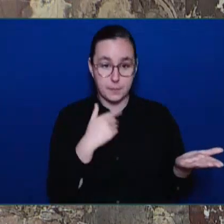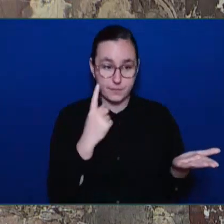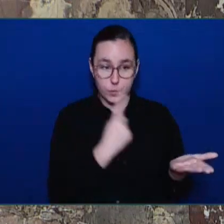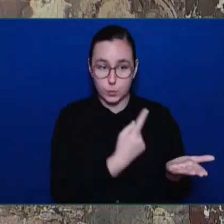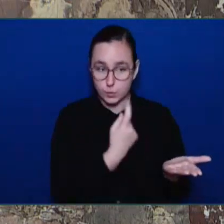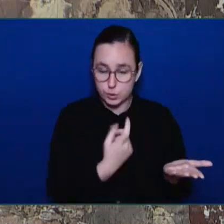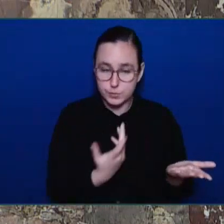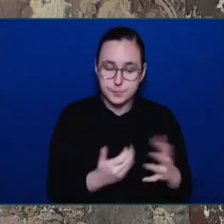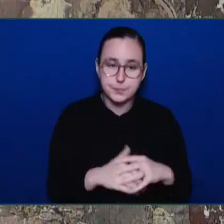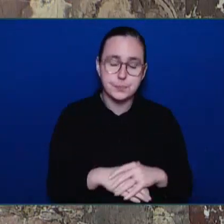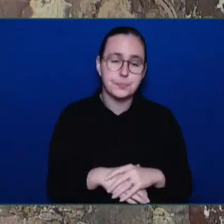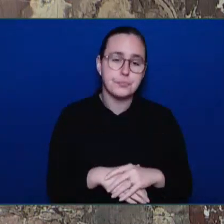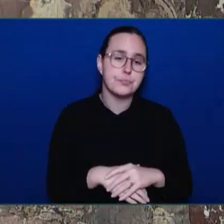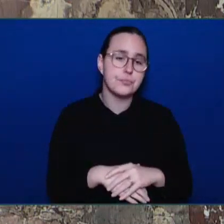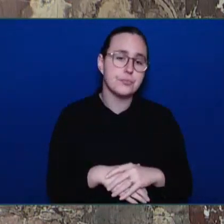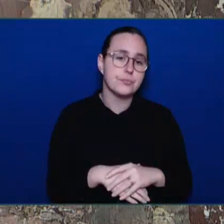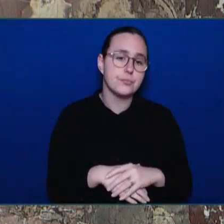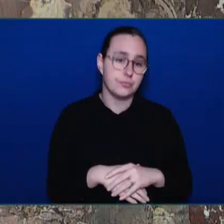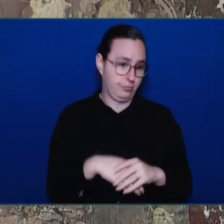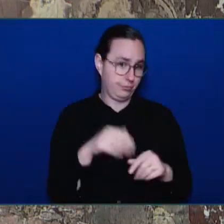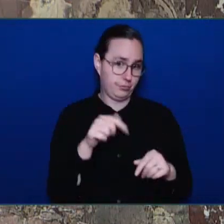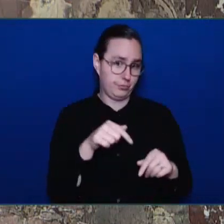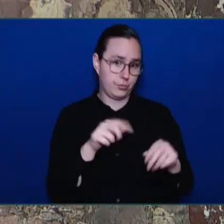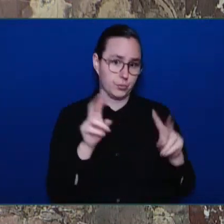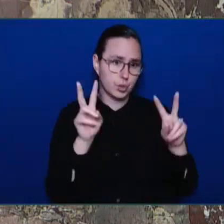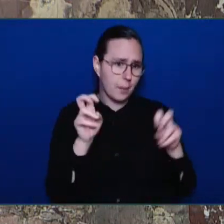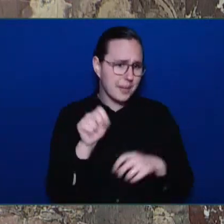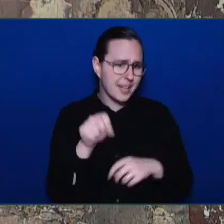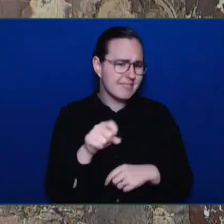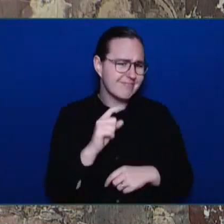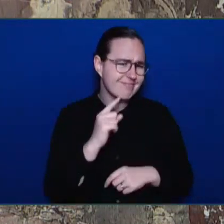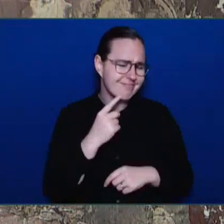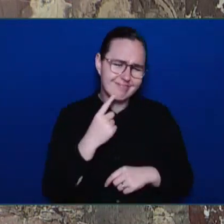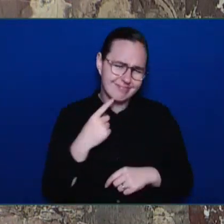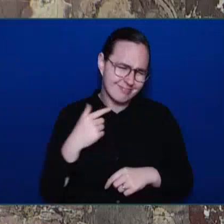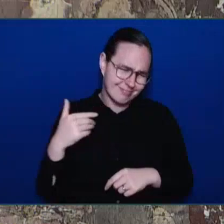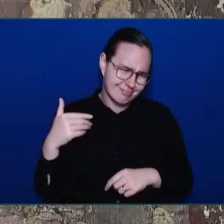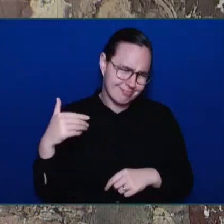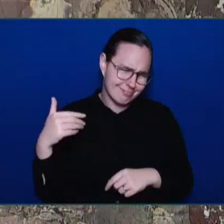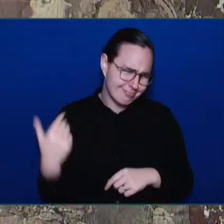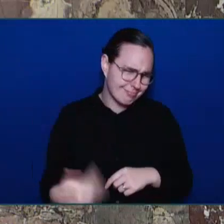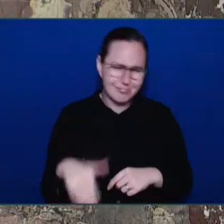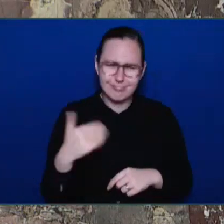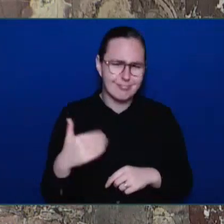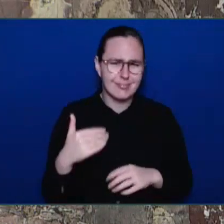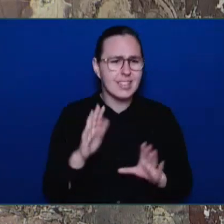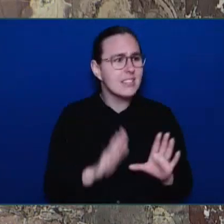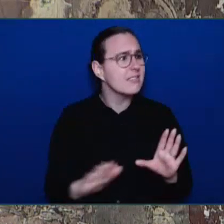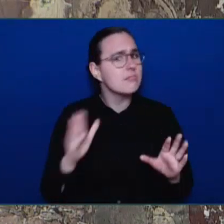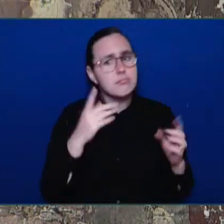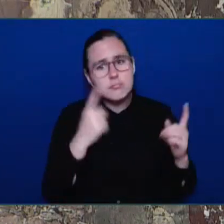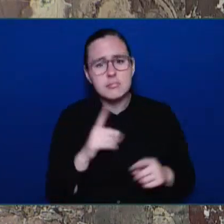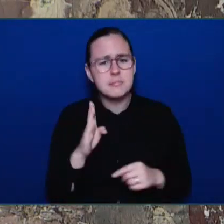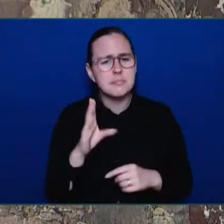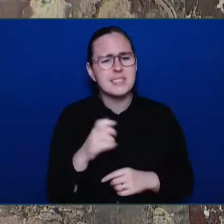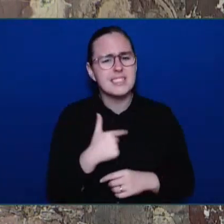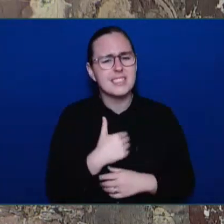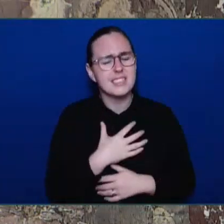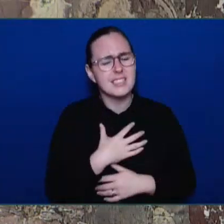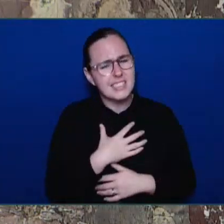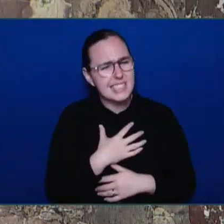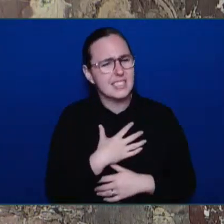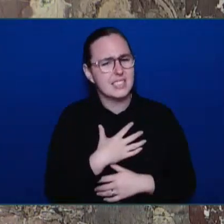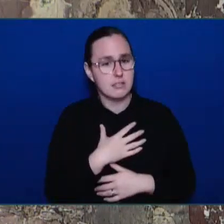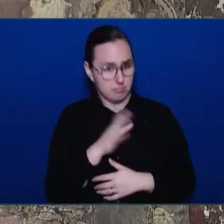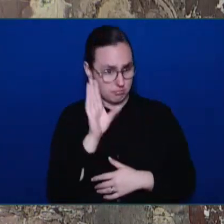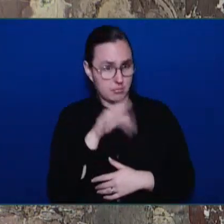Honourable Speaker, for people across the province. And not just across our province, across Canada. The federal government, I know the member knows